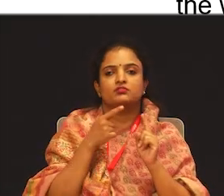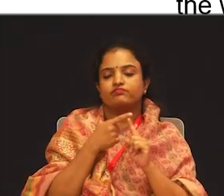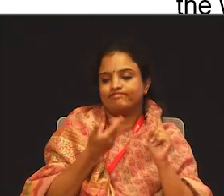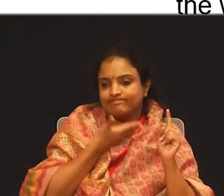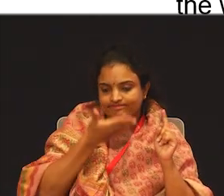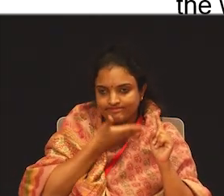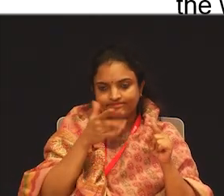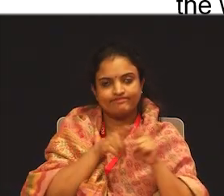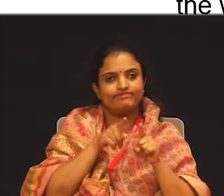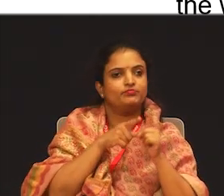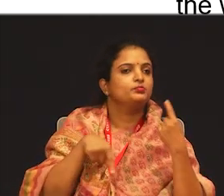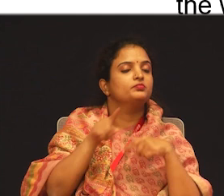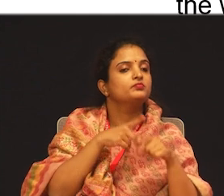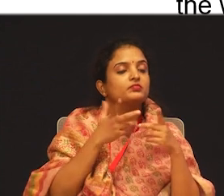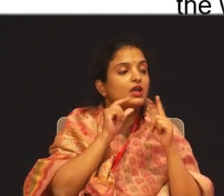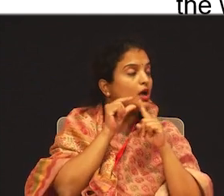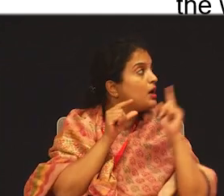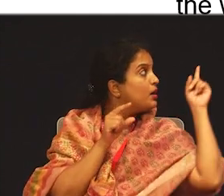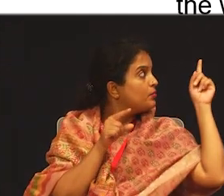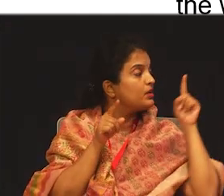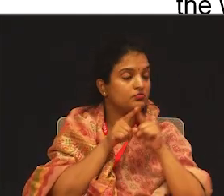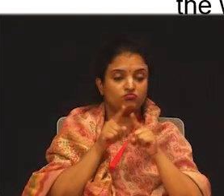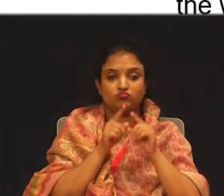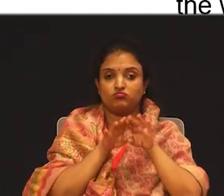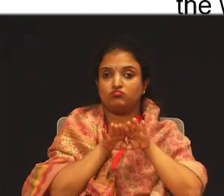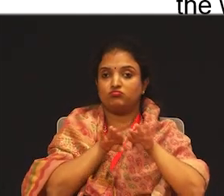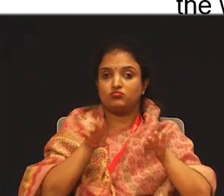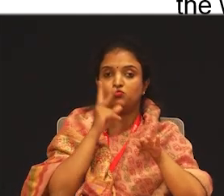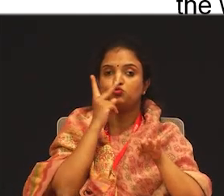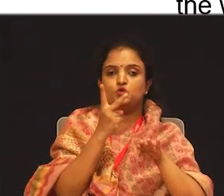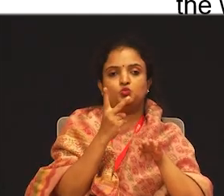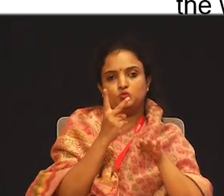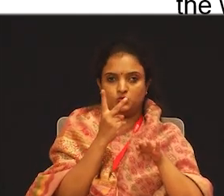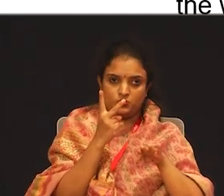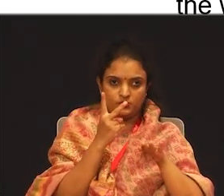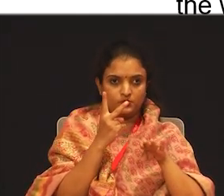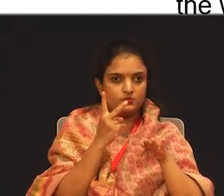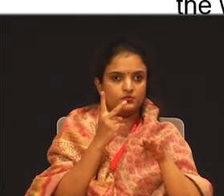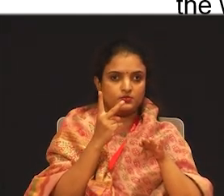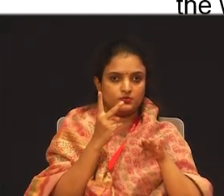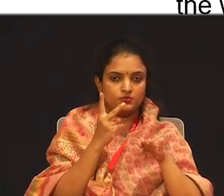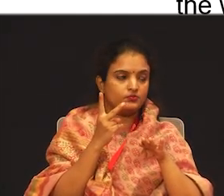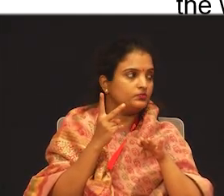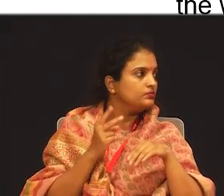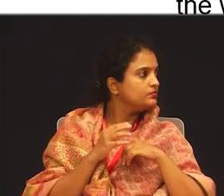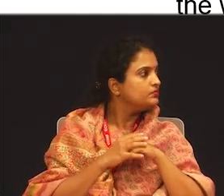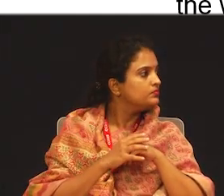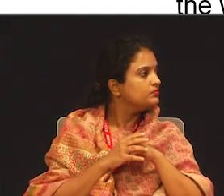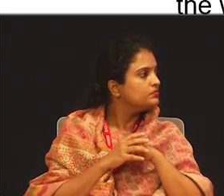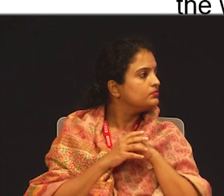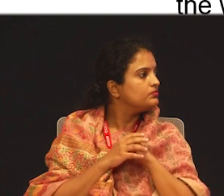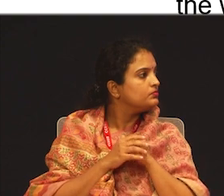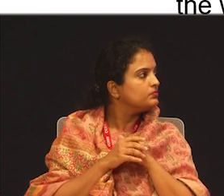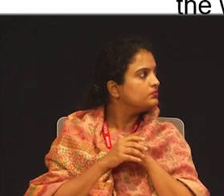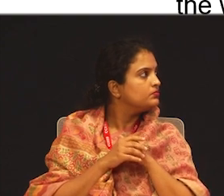conditions, because PRASHAST is divided into 2 parts. Let's see.